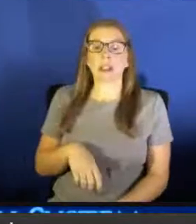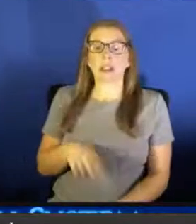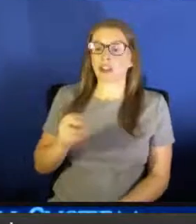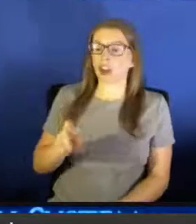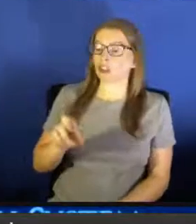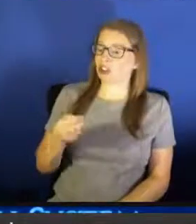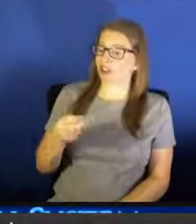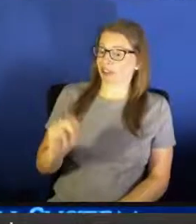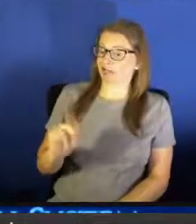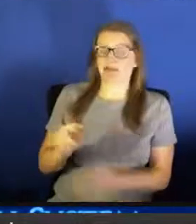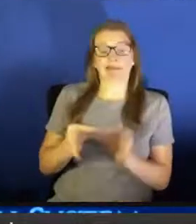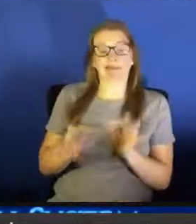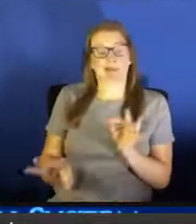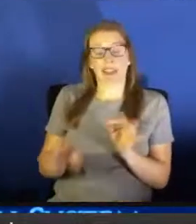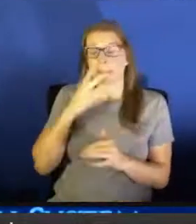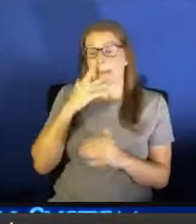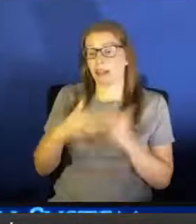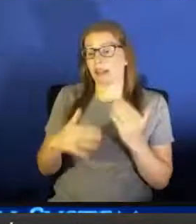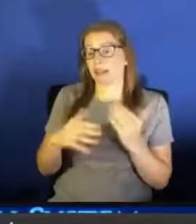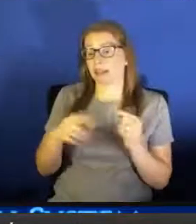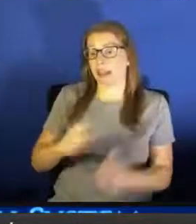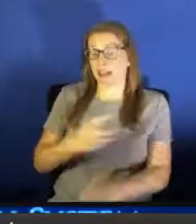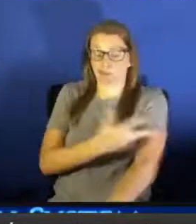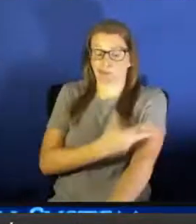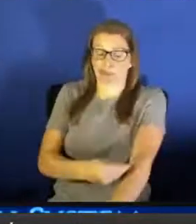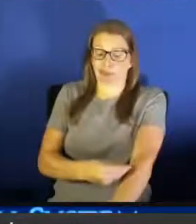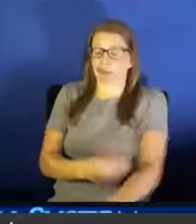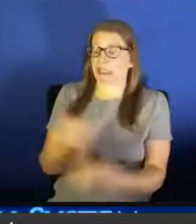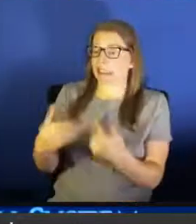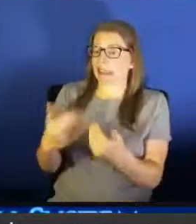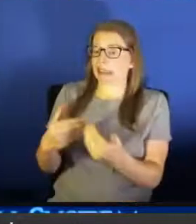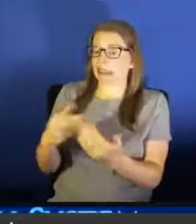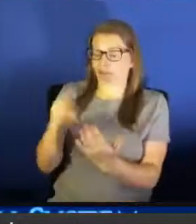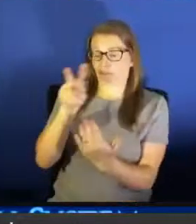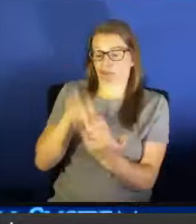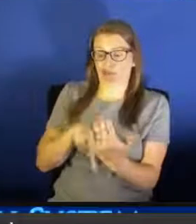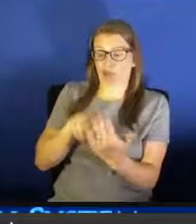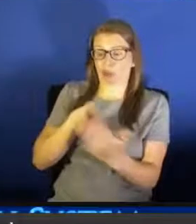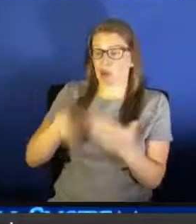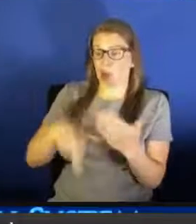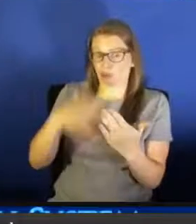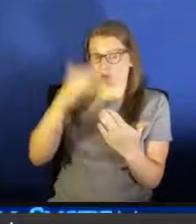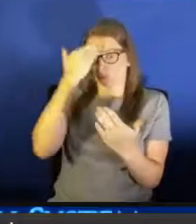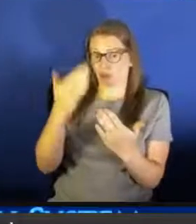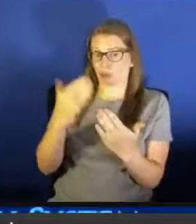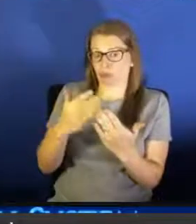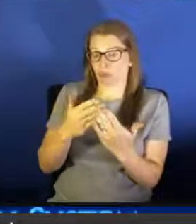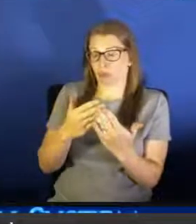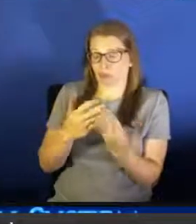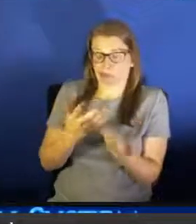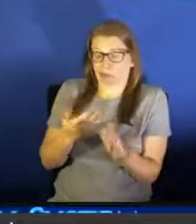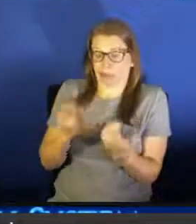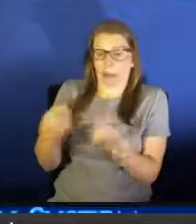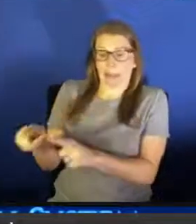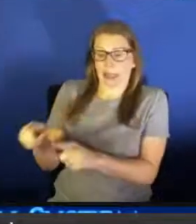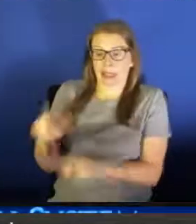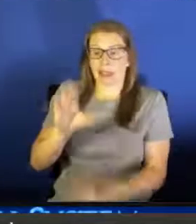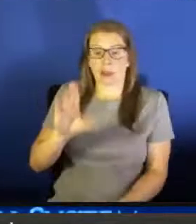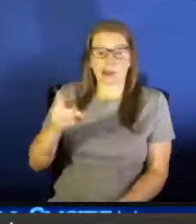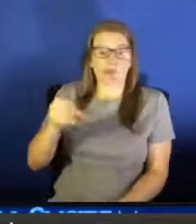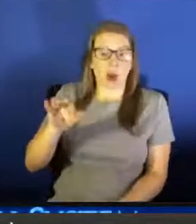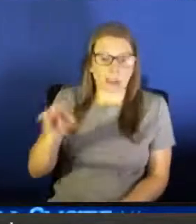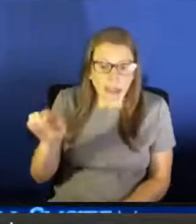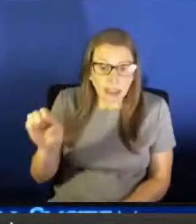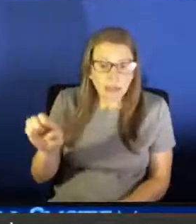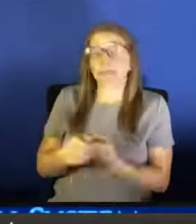to do. It's a blood test. It's easy to interpret. We have years and years of data on it now to be able to understand how to interpret it, how to look